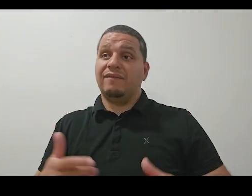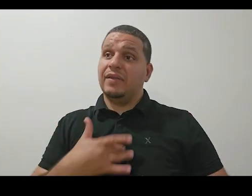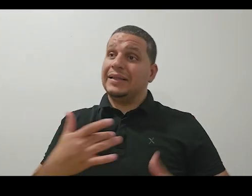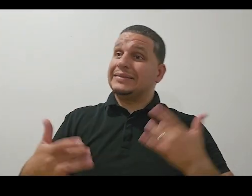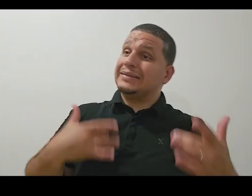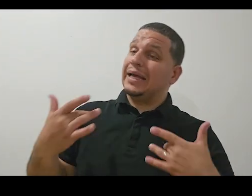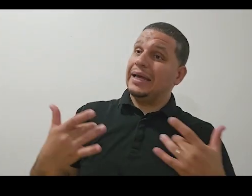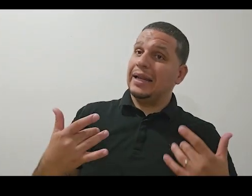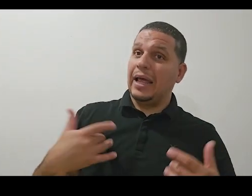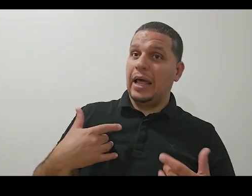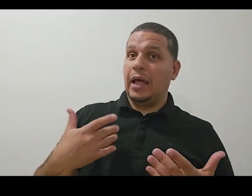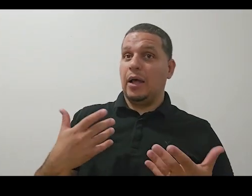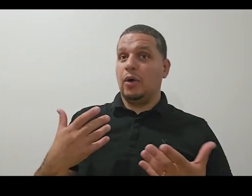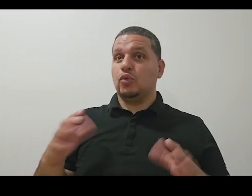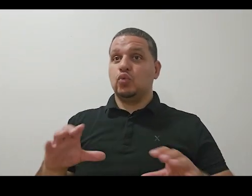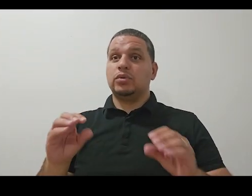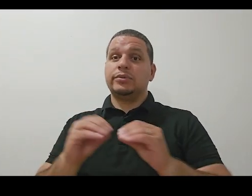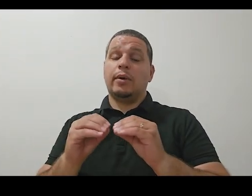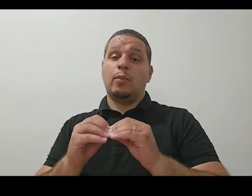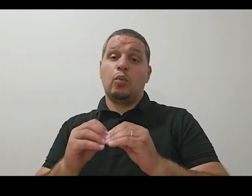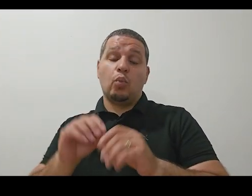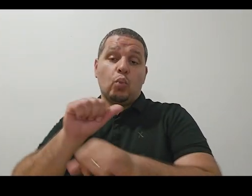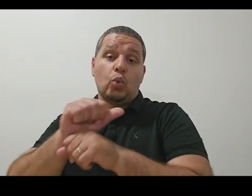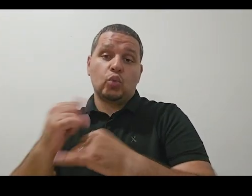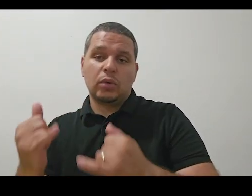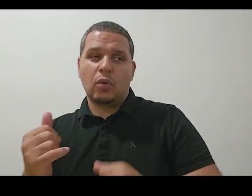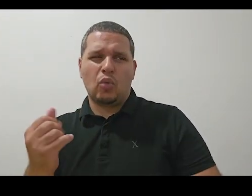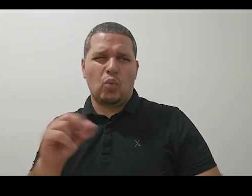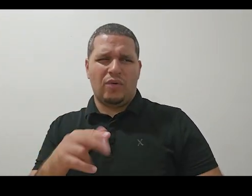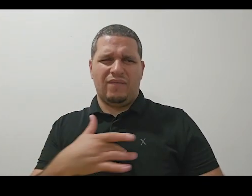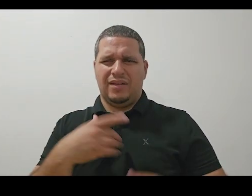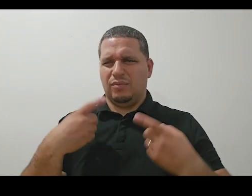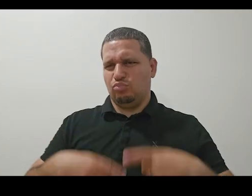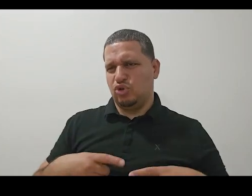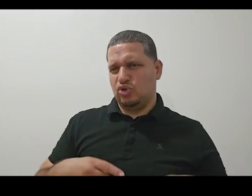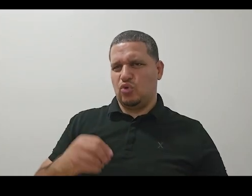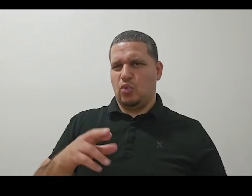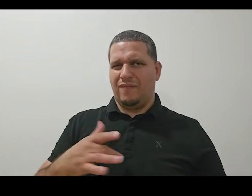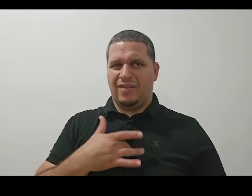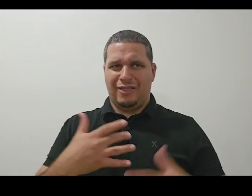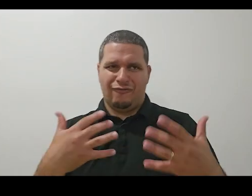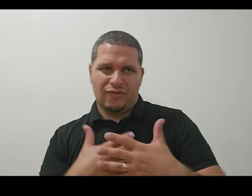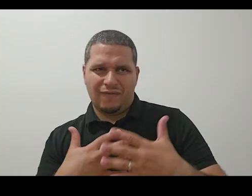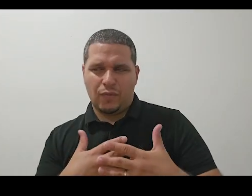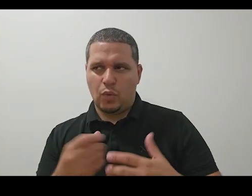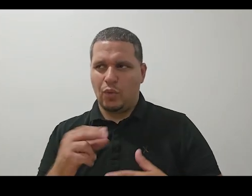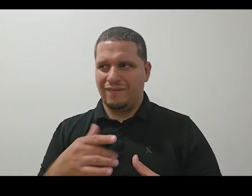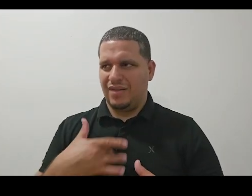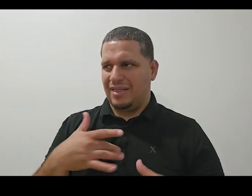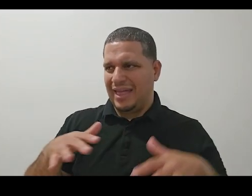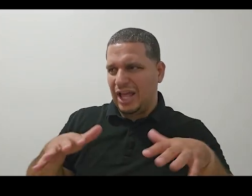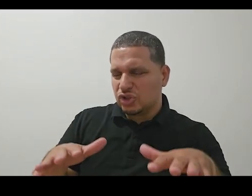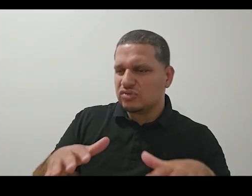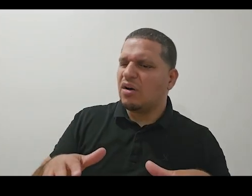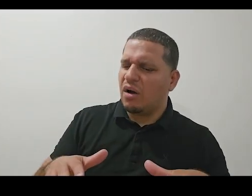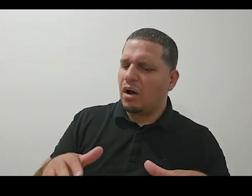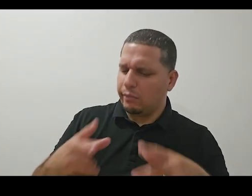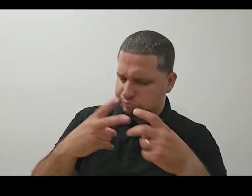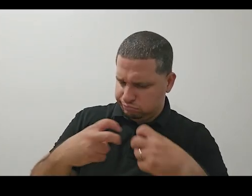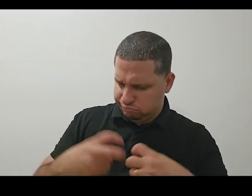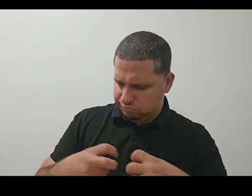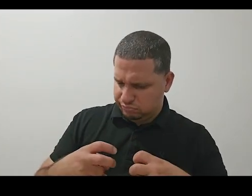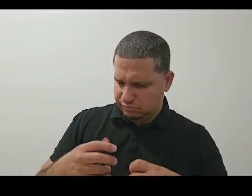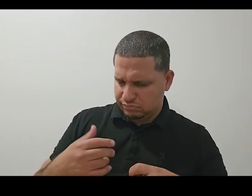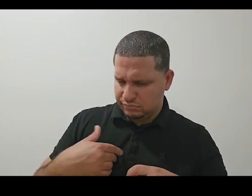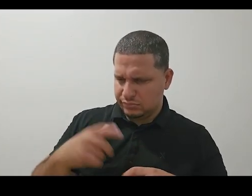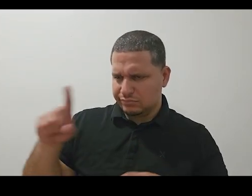happy today. I feel excited today. I'm gonna do some warrior work. Maybe I feel depressed. I feel both fearful and anxious.